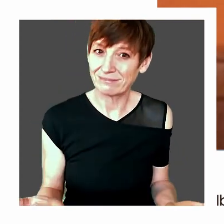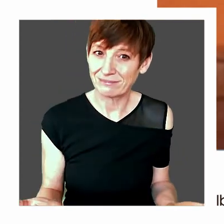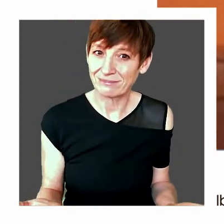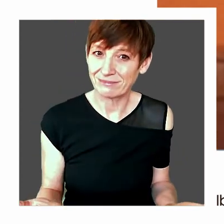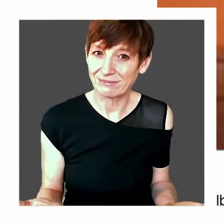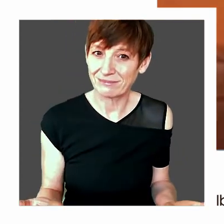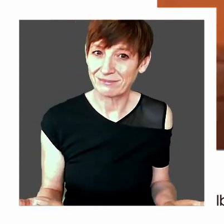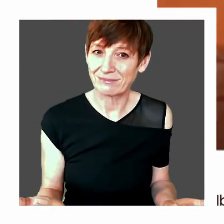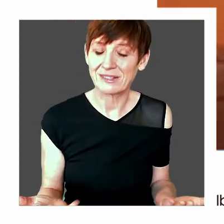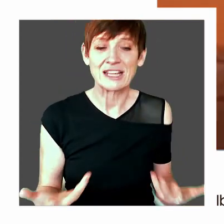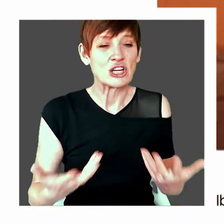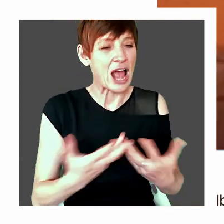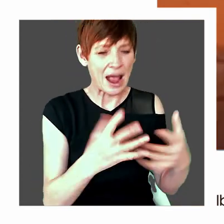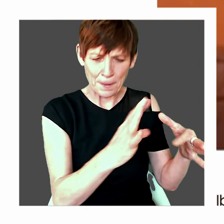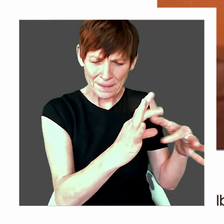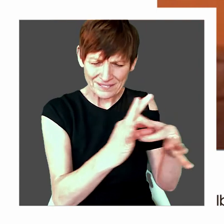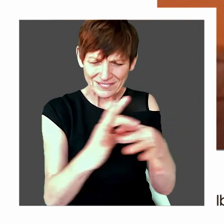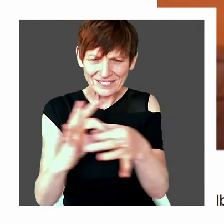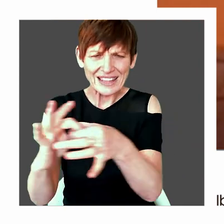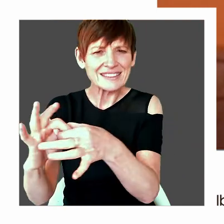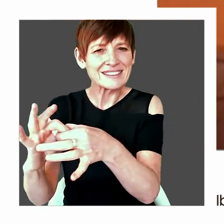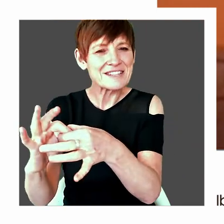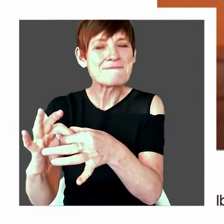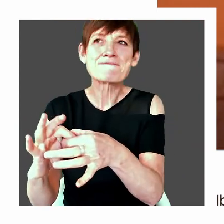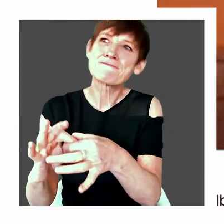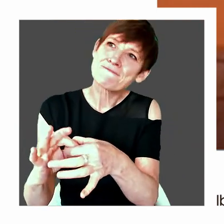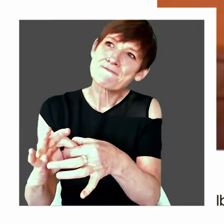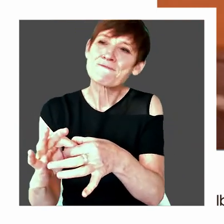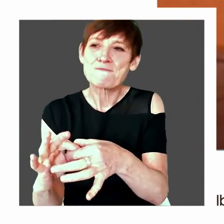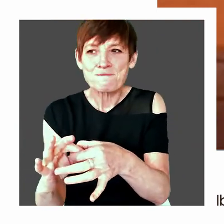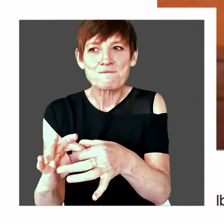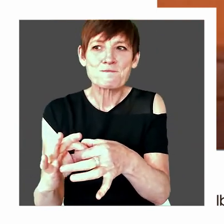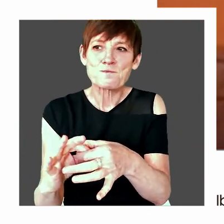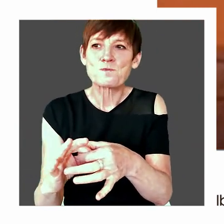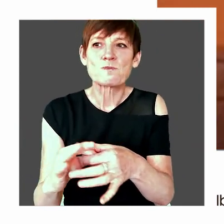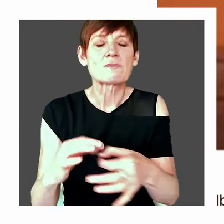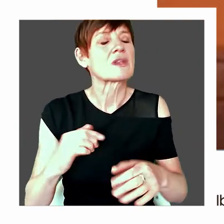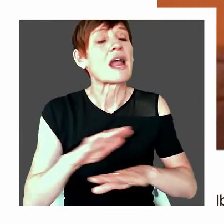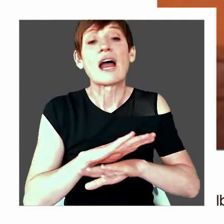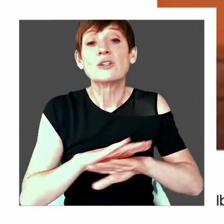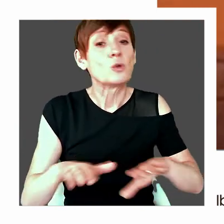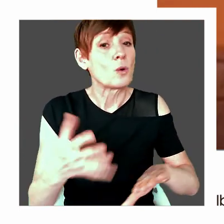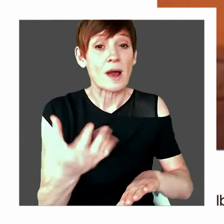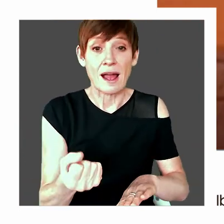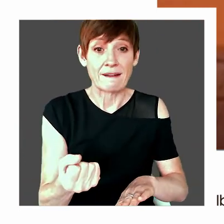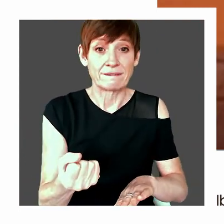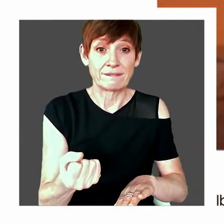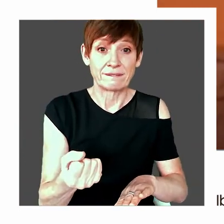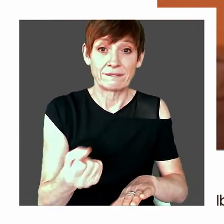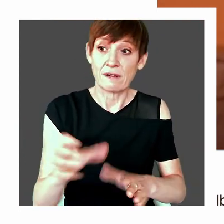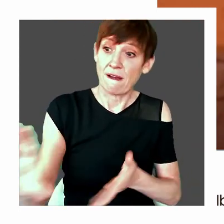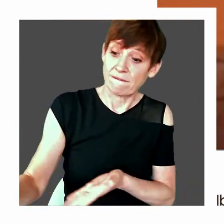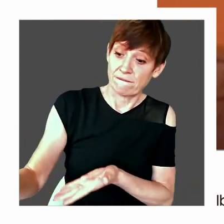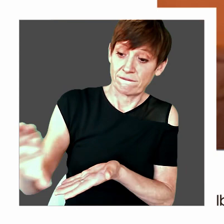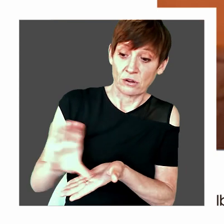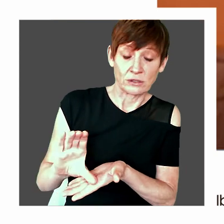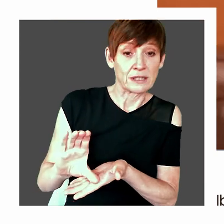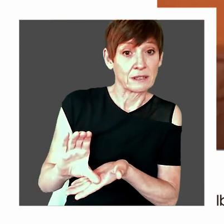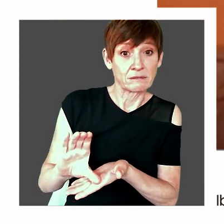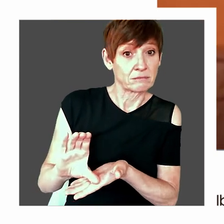how it all fits together is basically I didn't have funding for my business